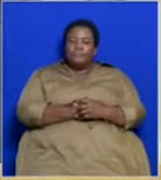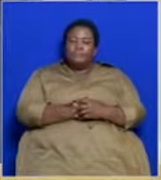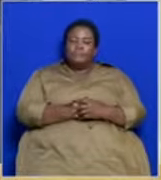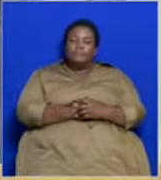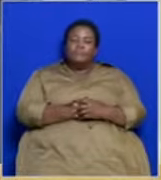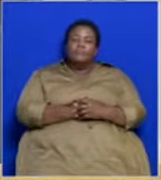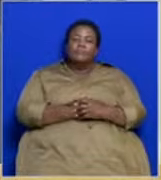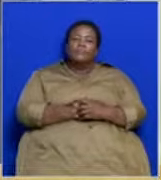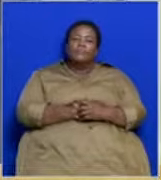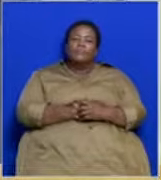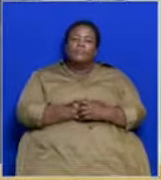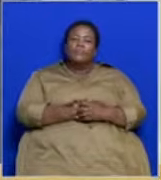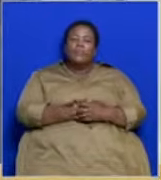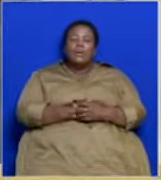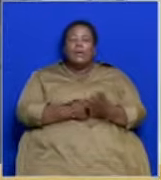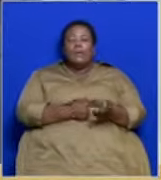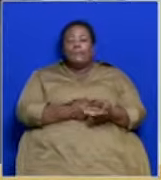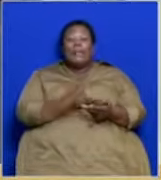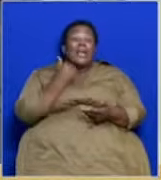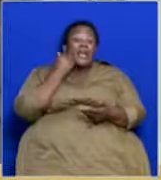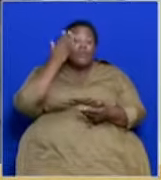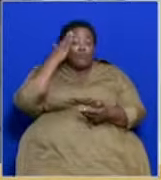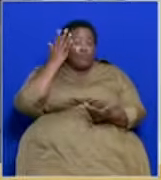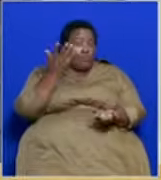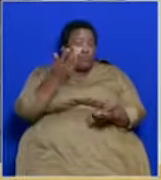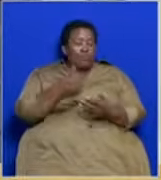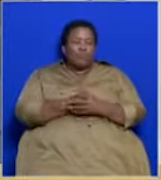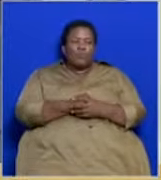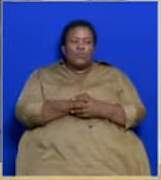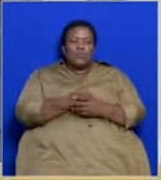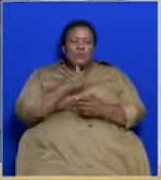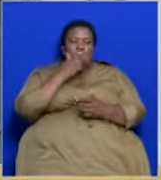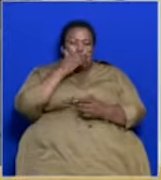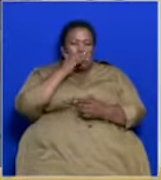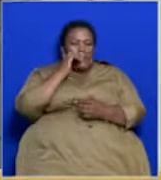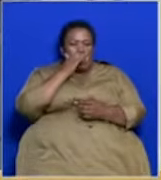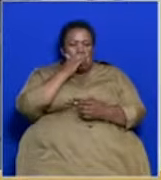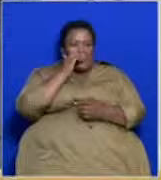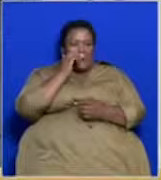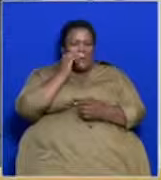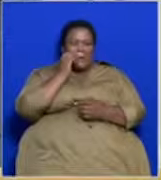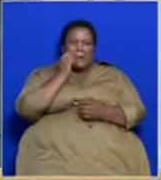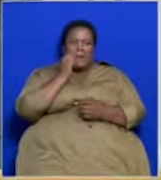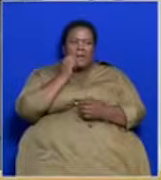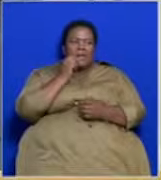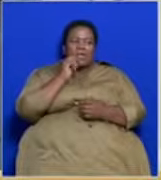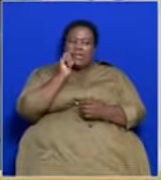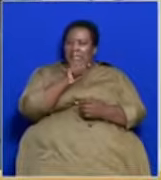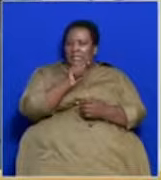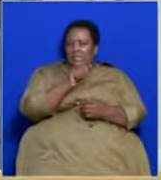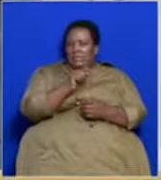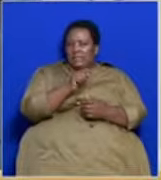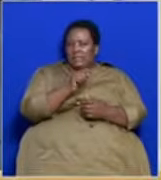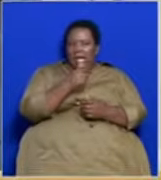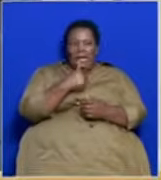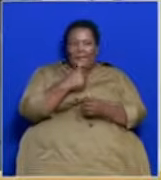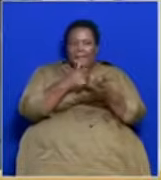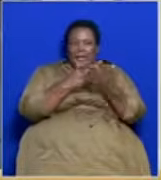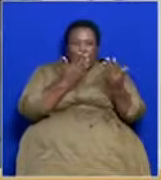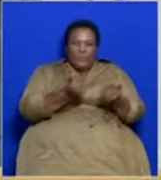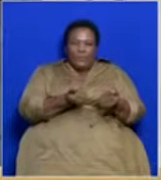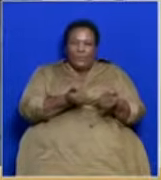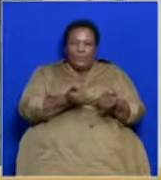If you know. This one I do not know, but what I can